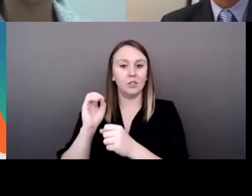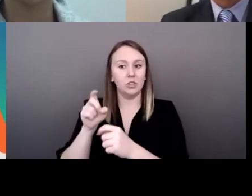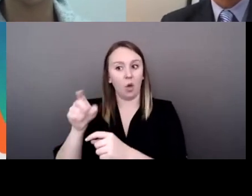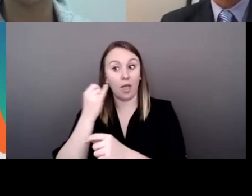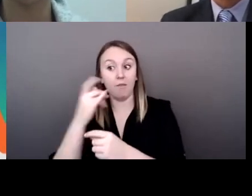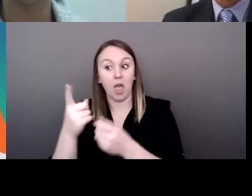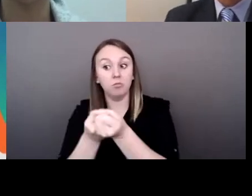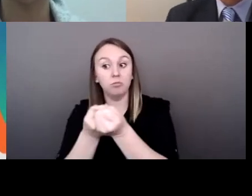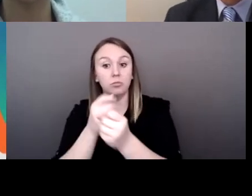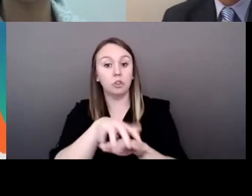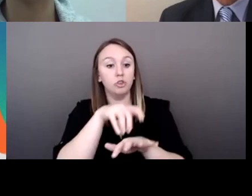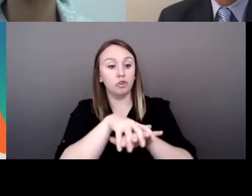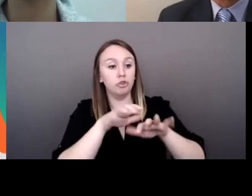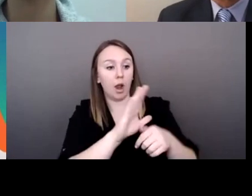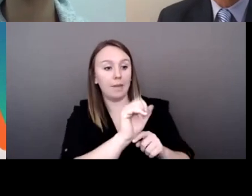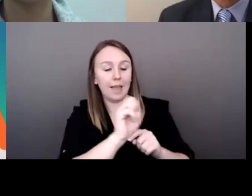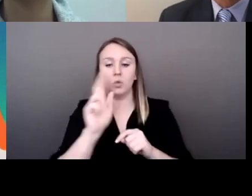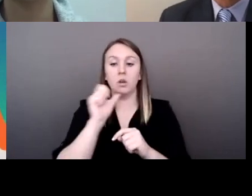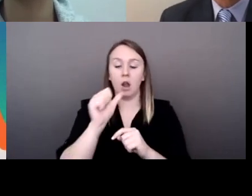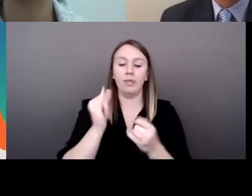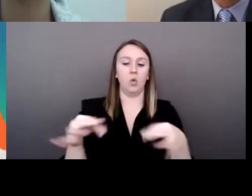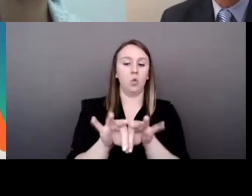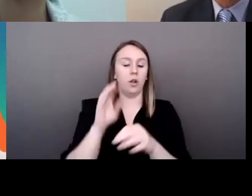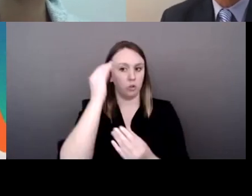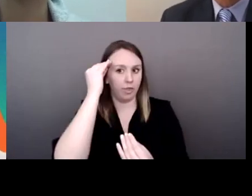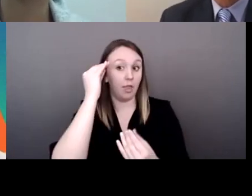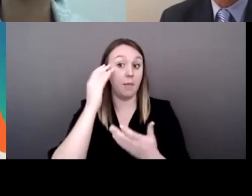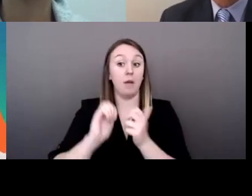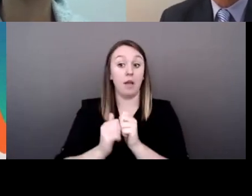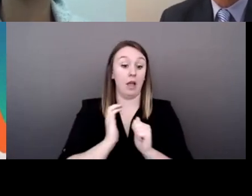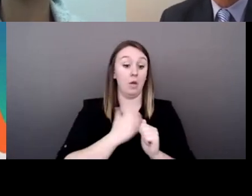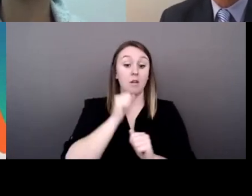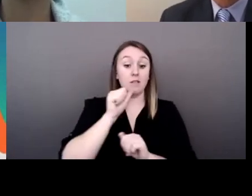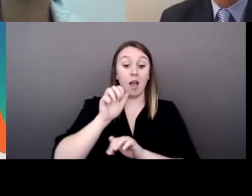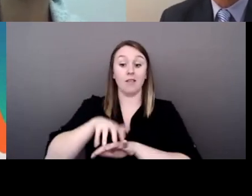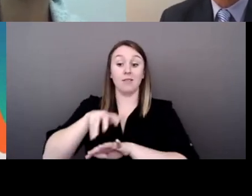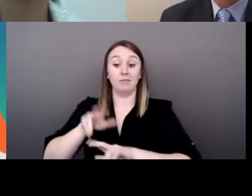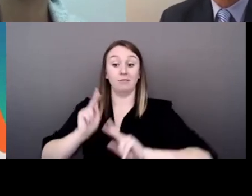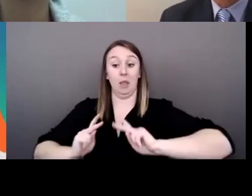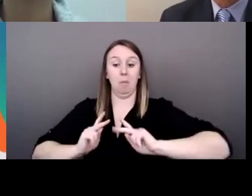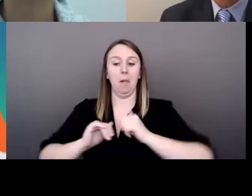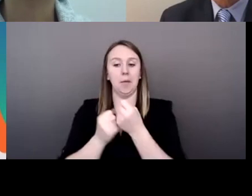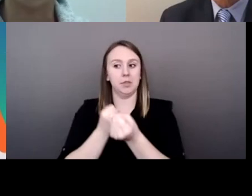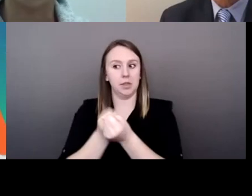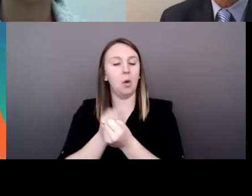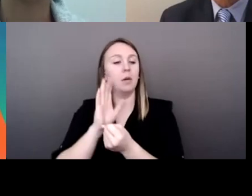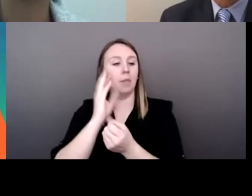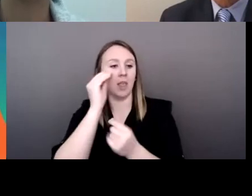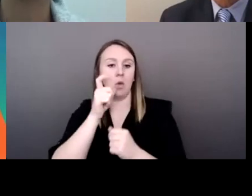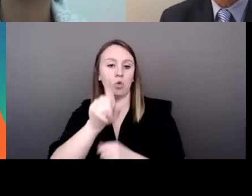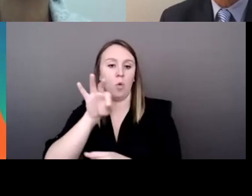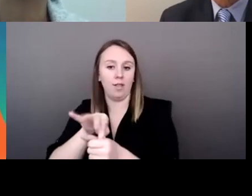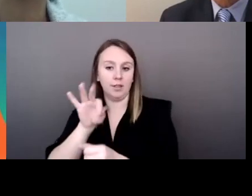that's also worth noting when it comes to how can our non-native neighbors support us in this work. So I just wanted to name